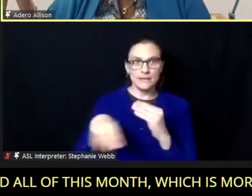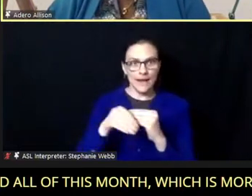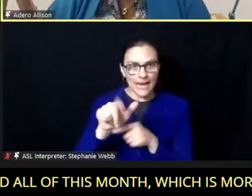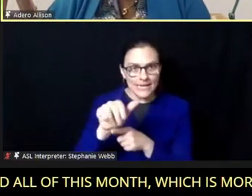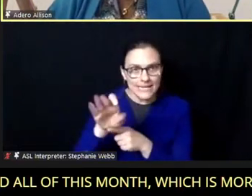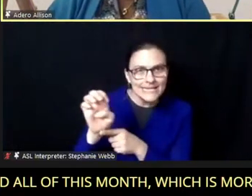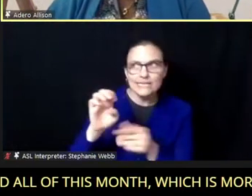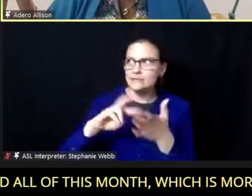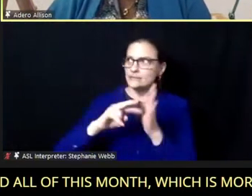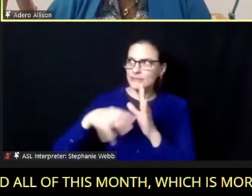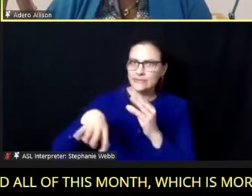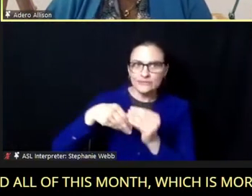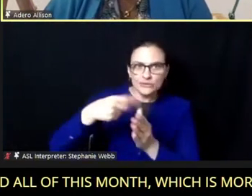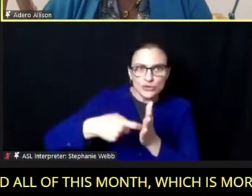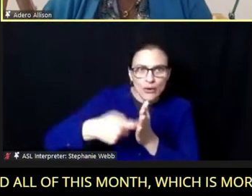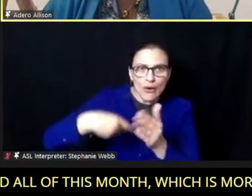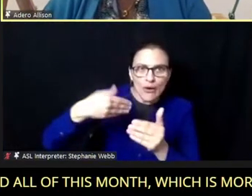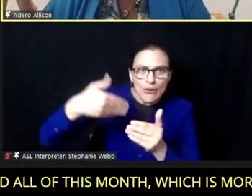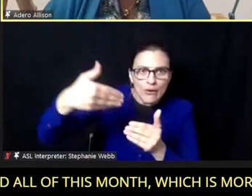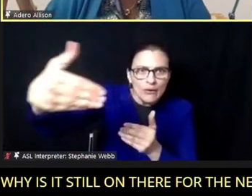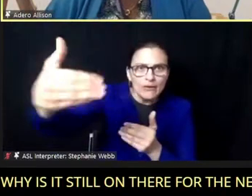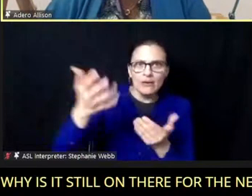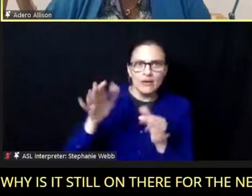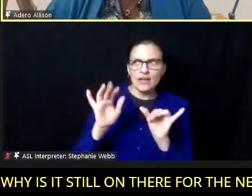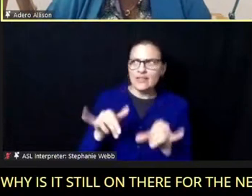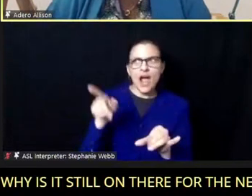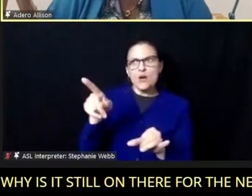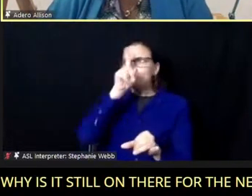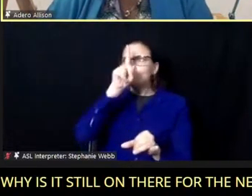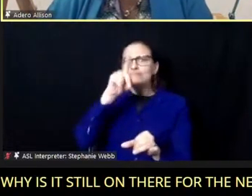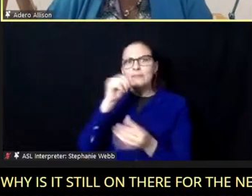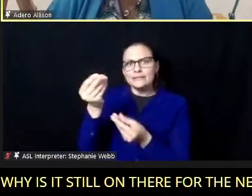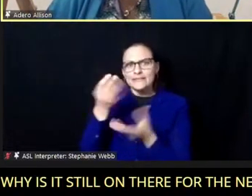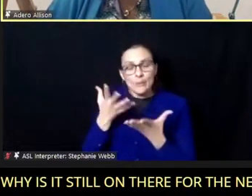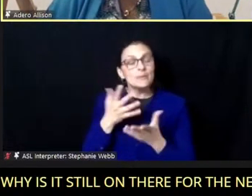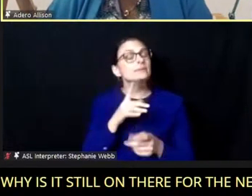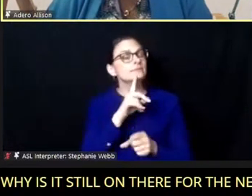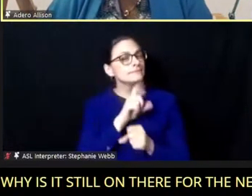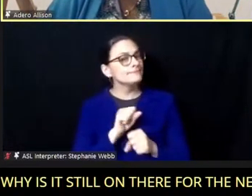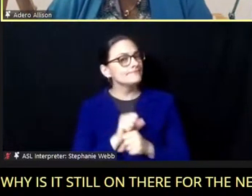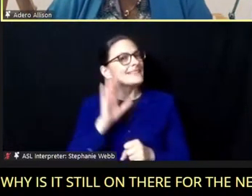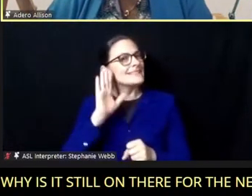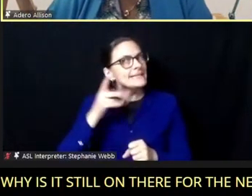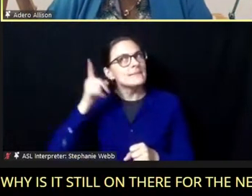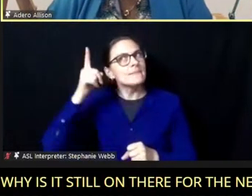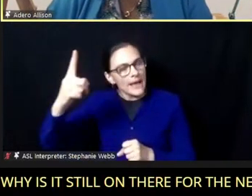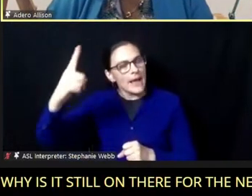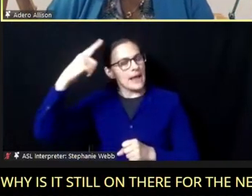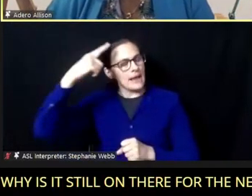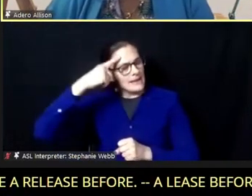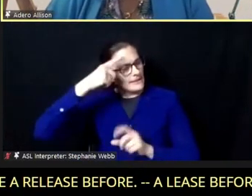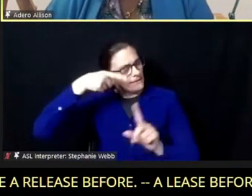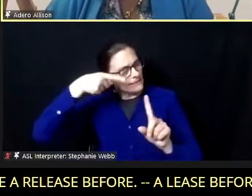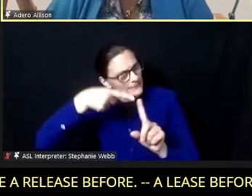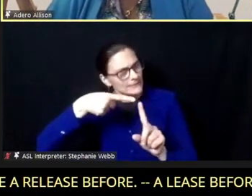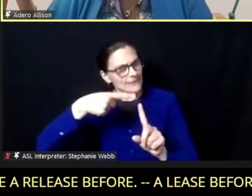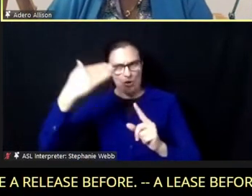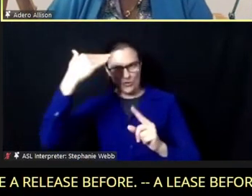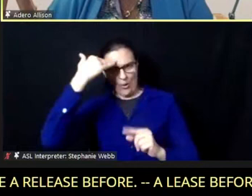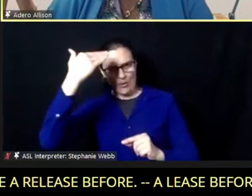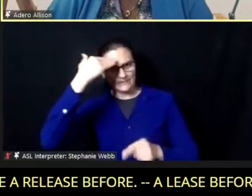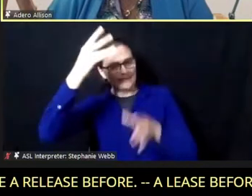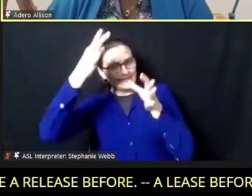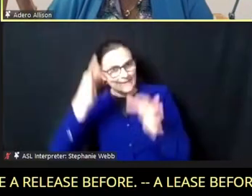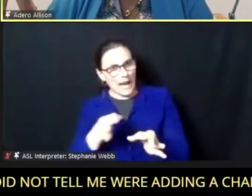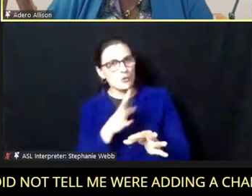They intentionally, I think, avoid telling you all of the details. And then when you read the bill, you can't tell what you've been